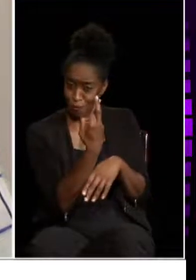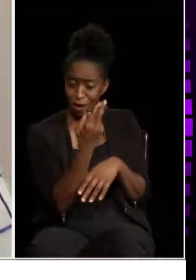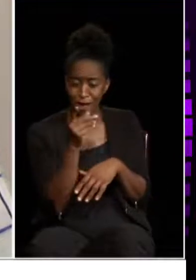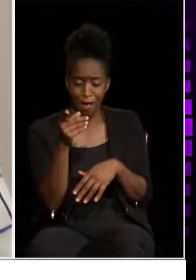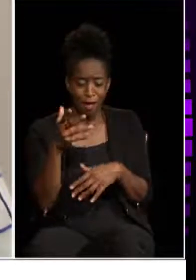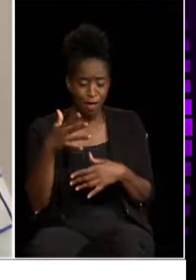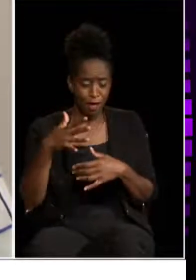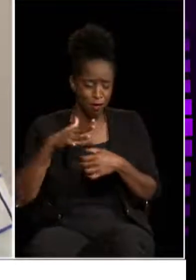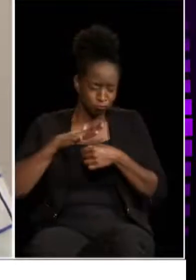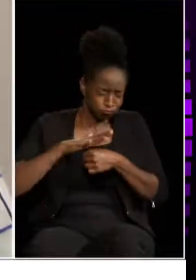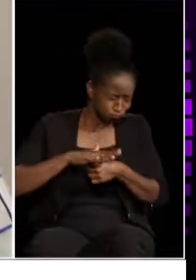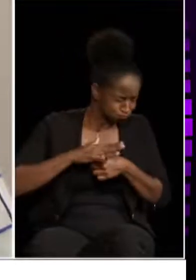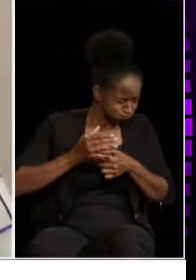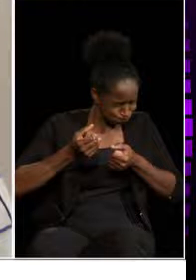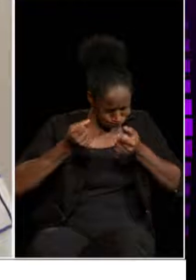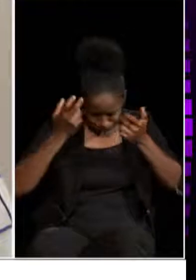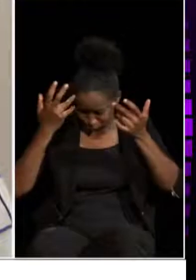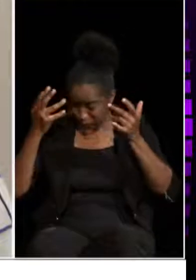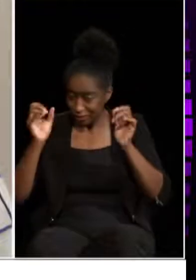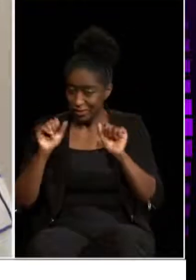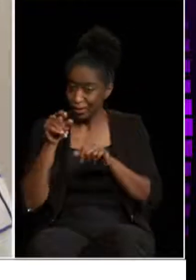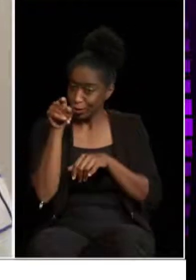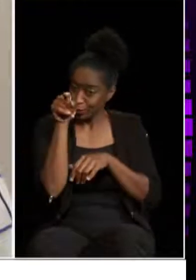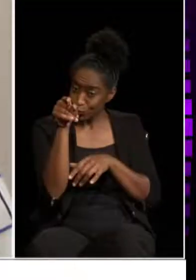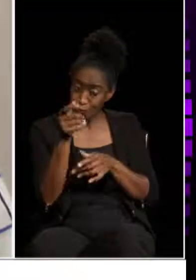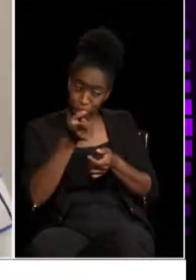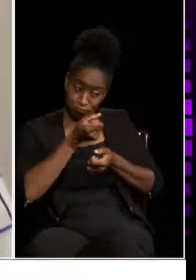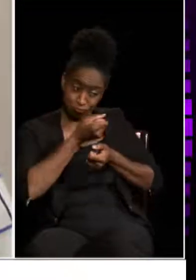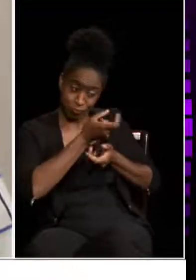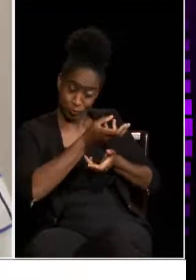actually don't have that support system in place.